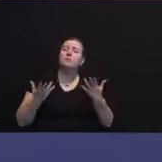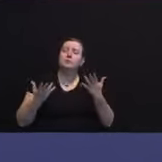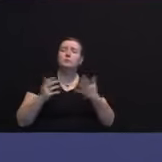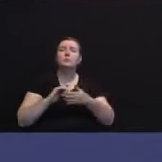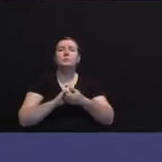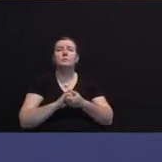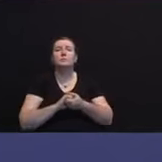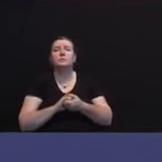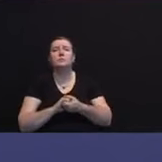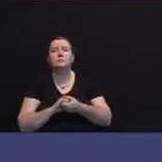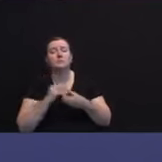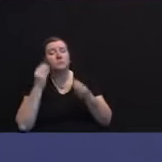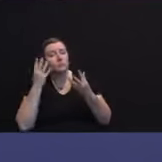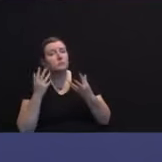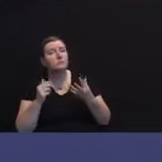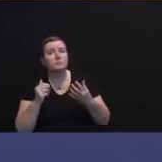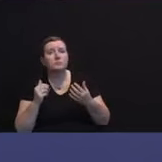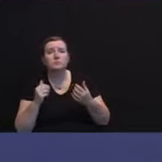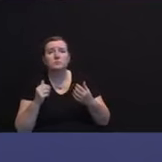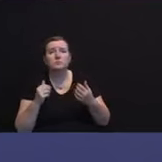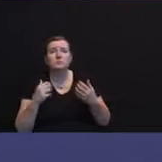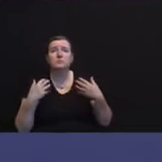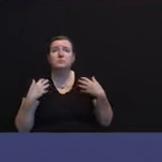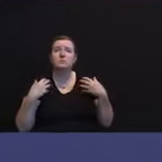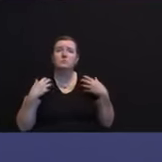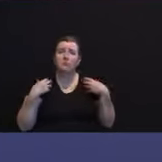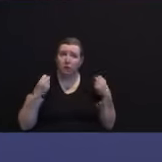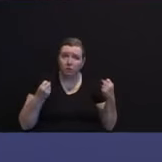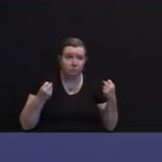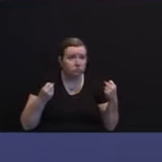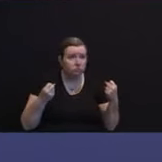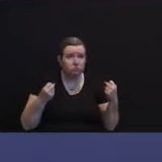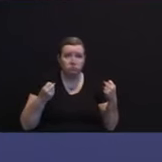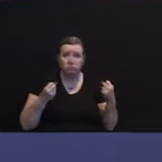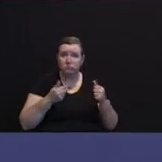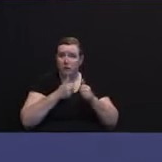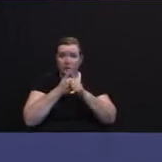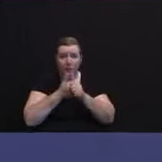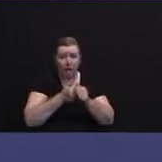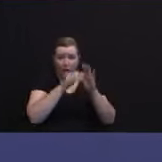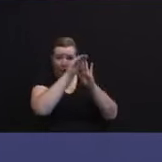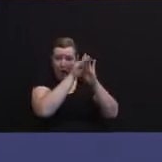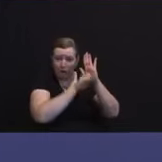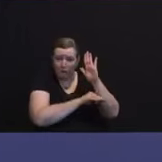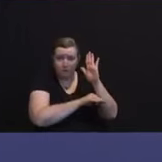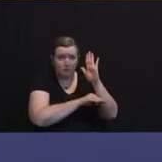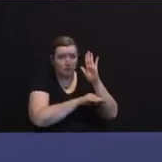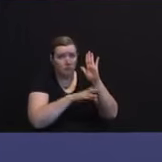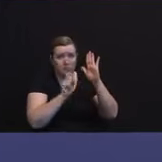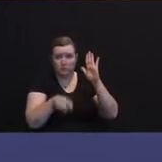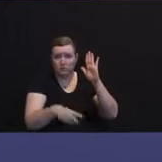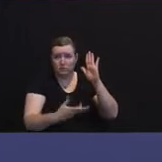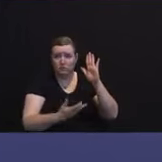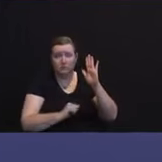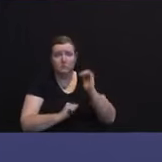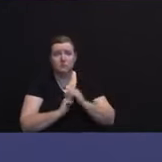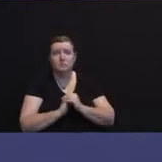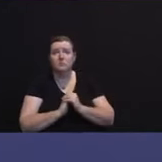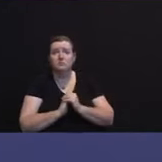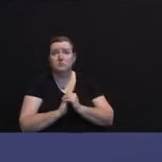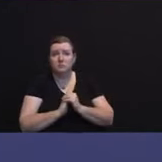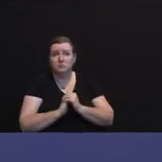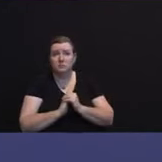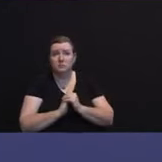but also from the compliance side, this felt like one that where we wanted to allow